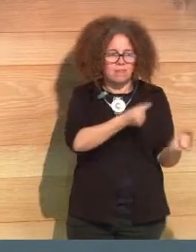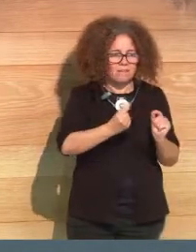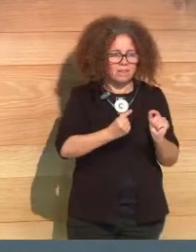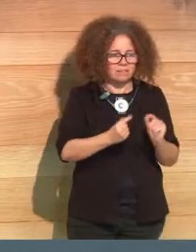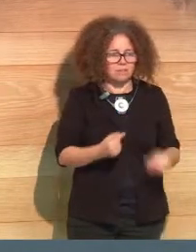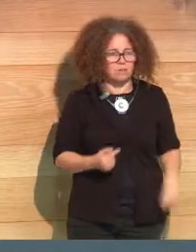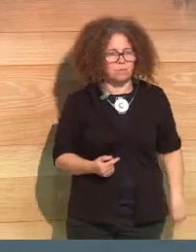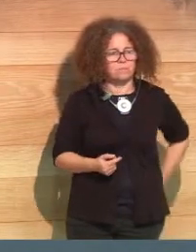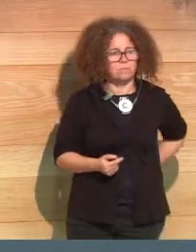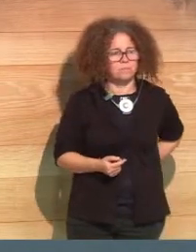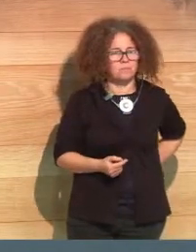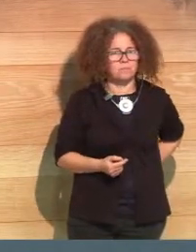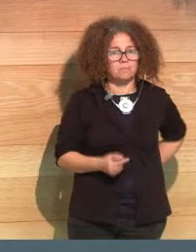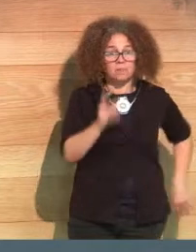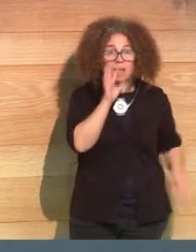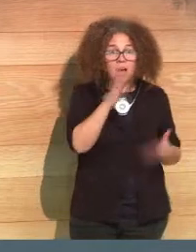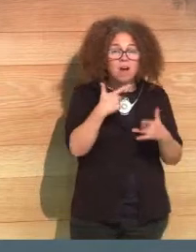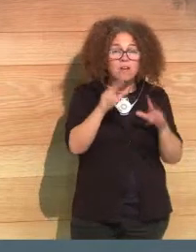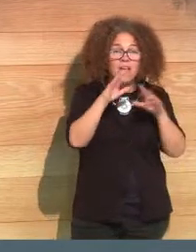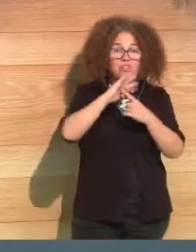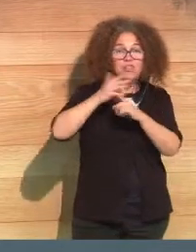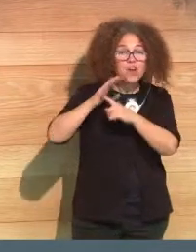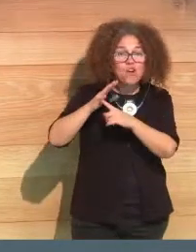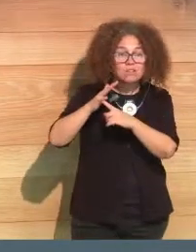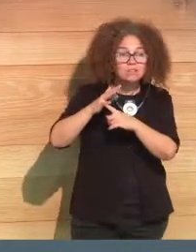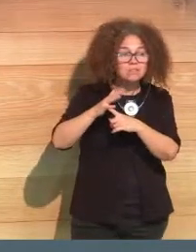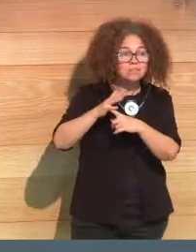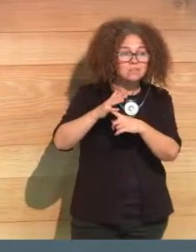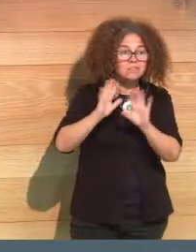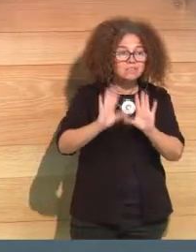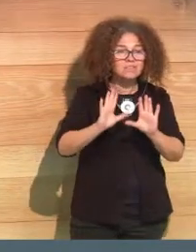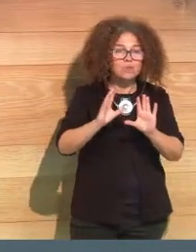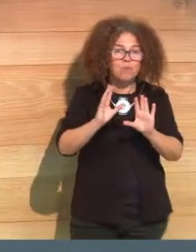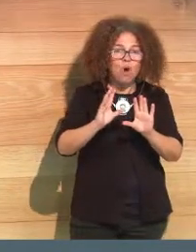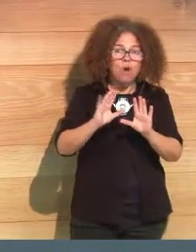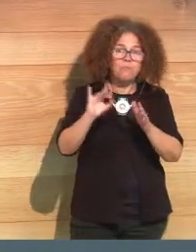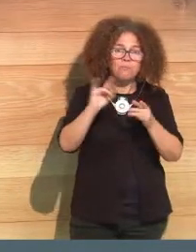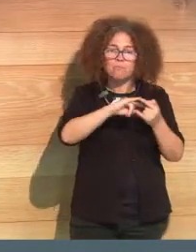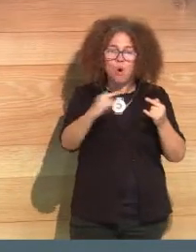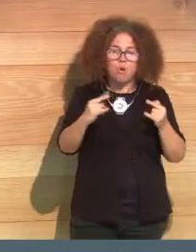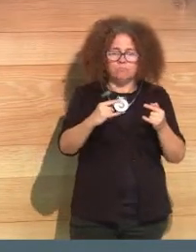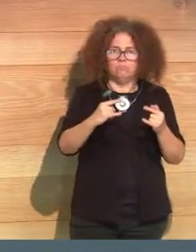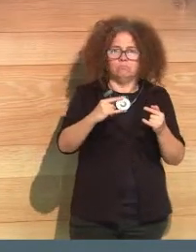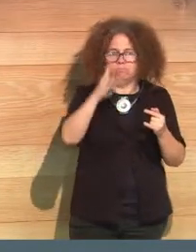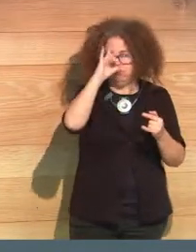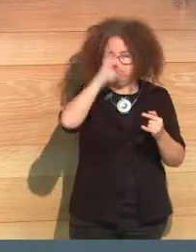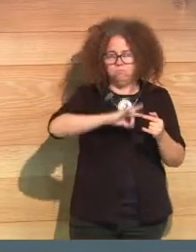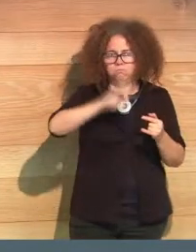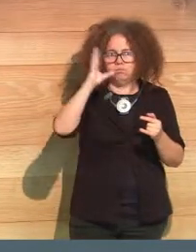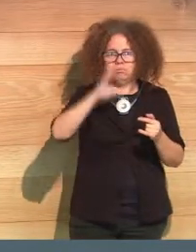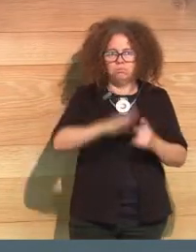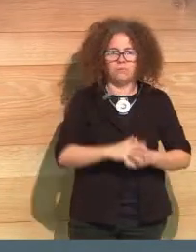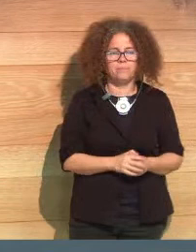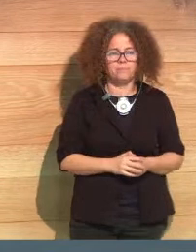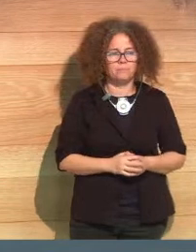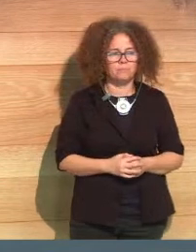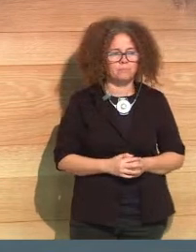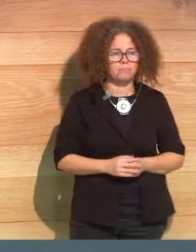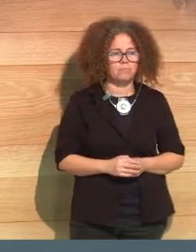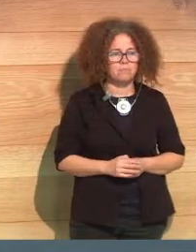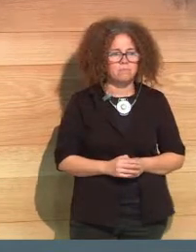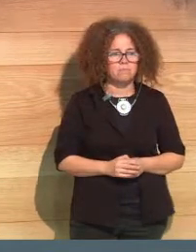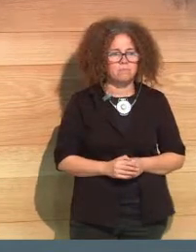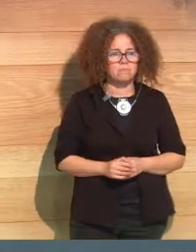the drone is such an amazing piece of technology. It's a bit of a gadget, but you can actually produce artworks that were not possible